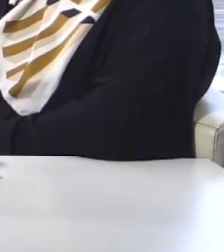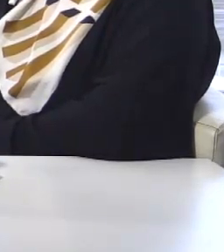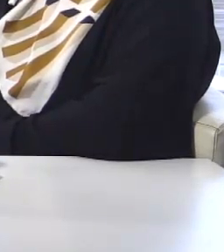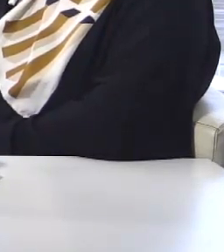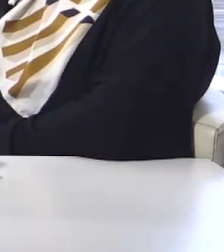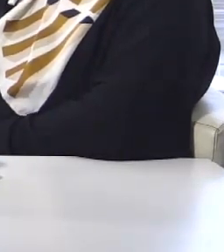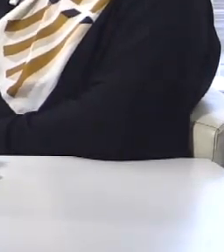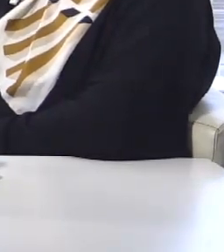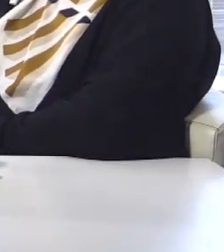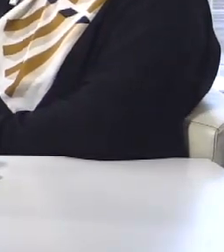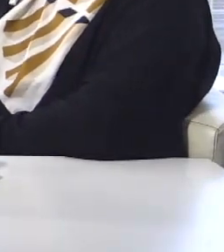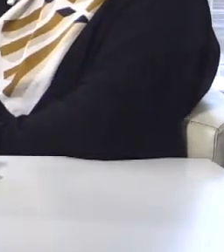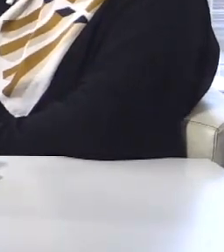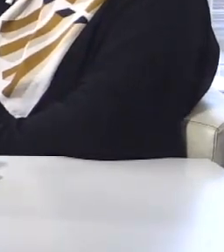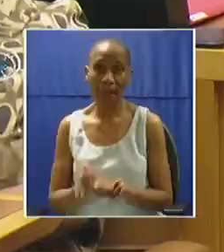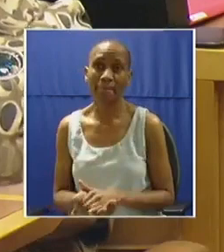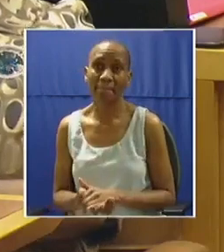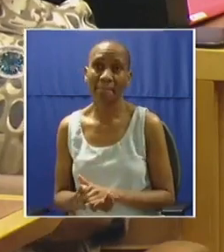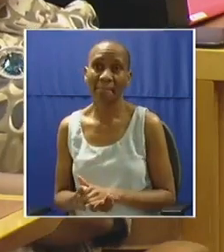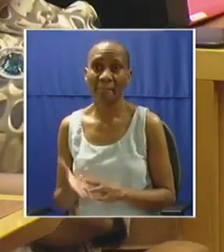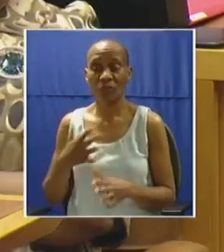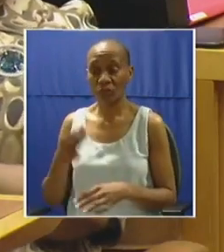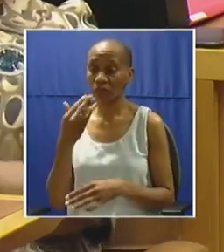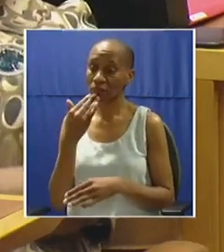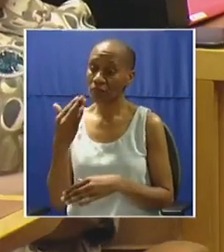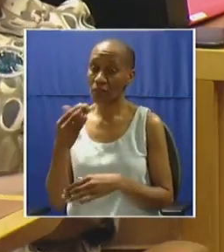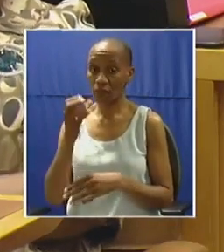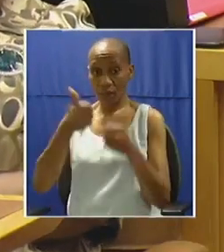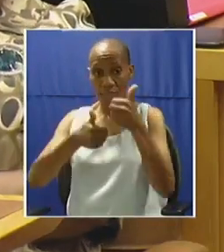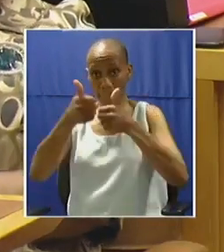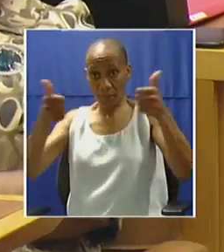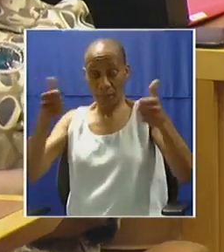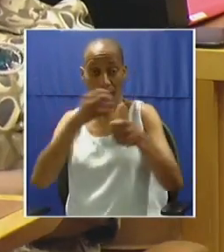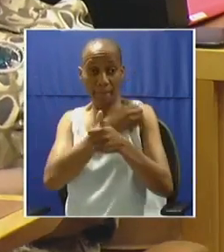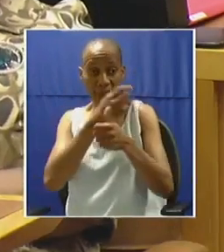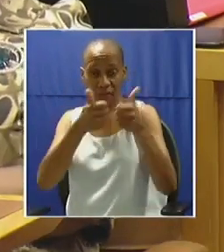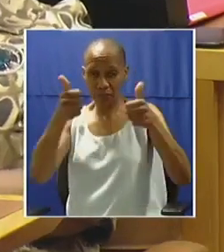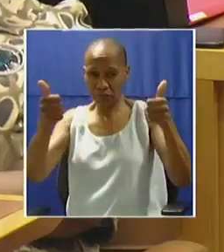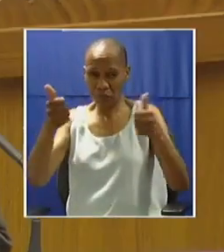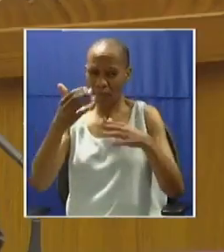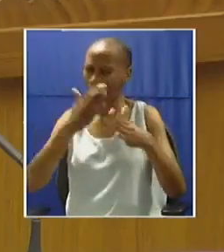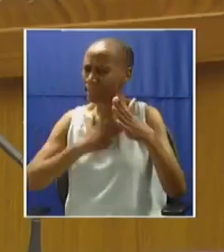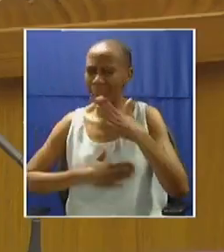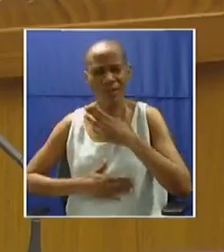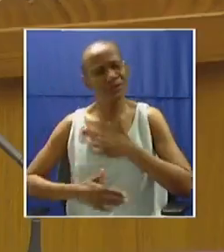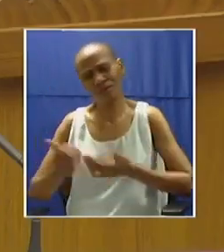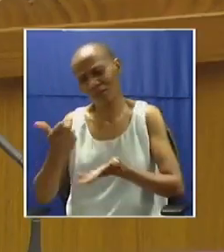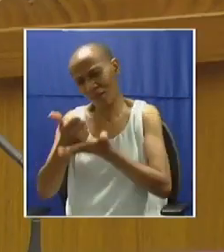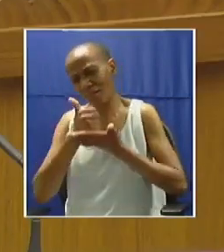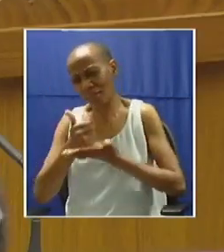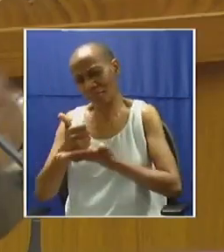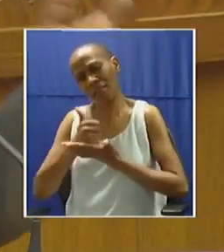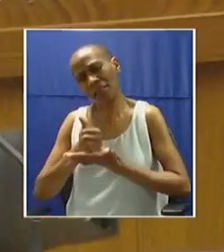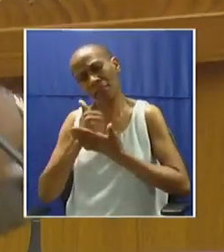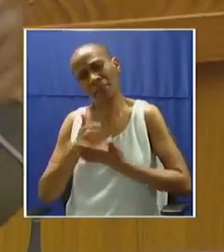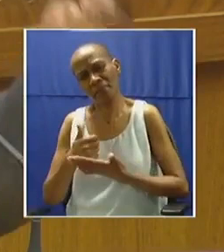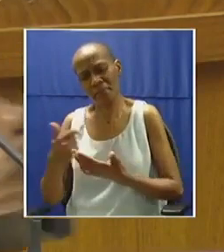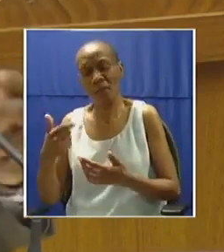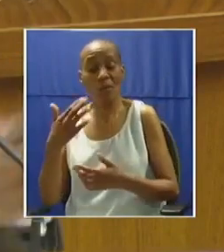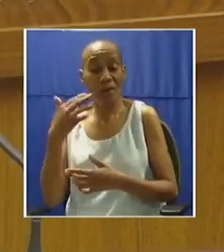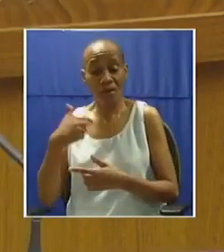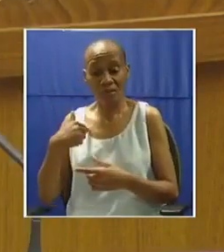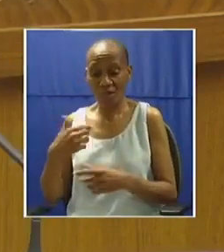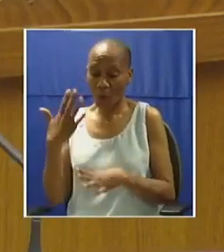We had the President in the engagement from the time he convened his meeting to look to the reprioritization. He gave an indication that